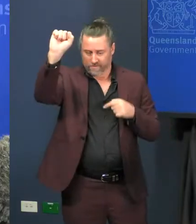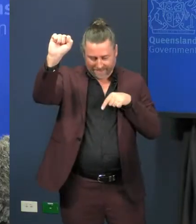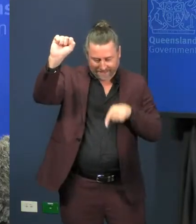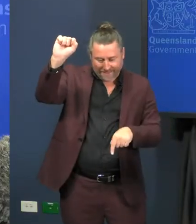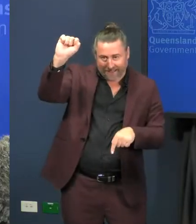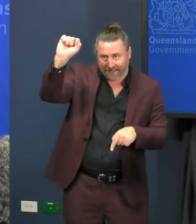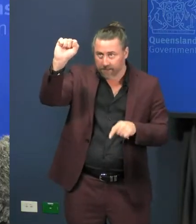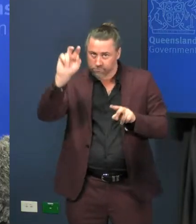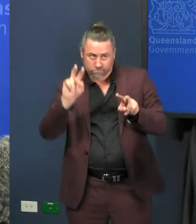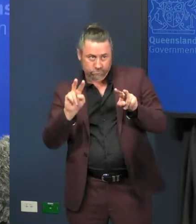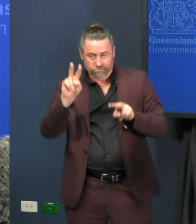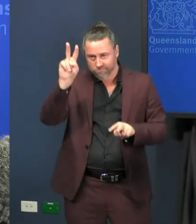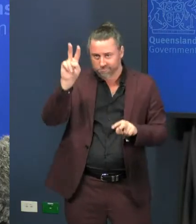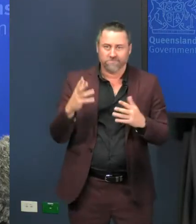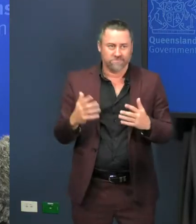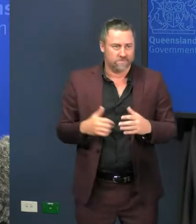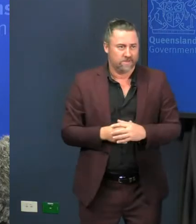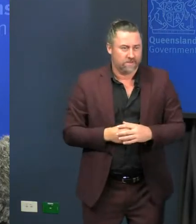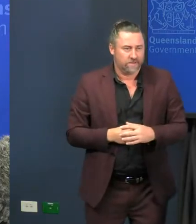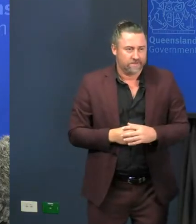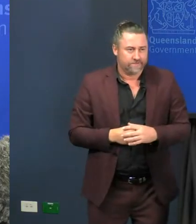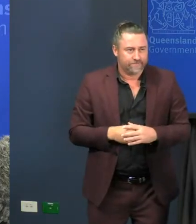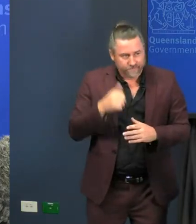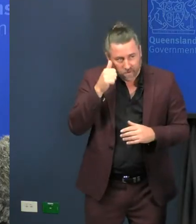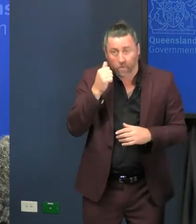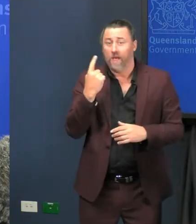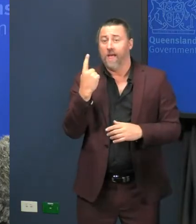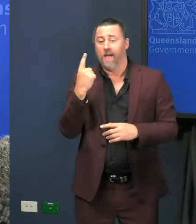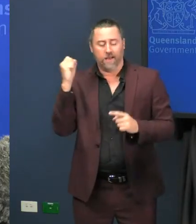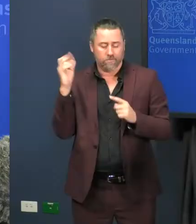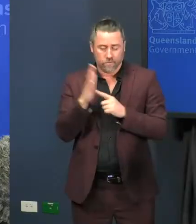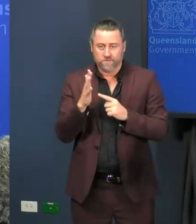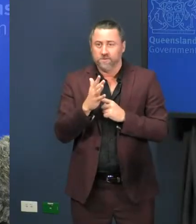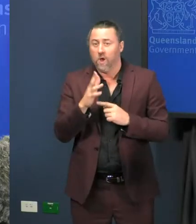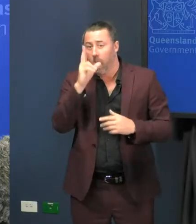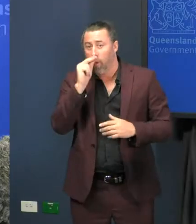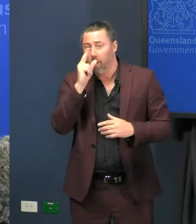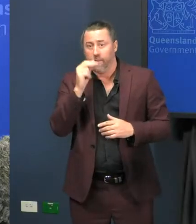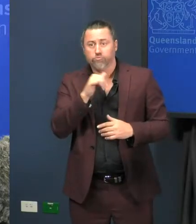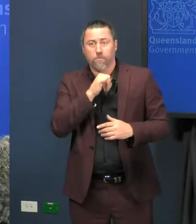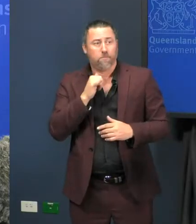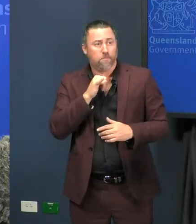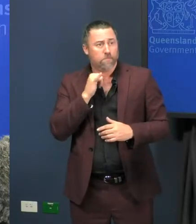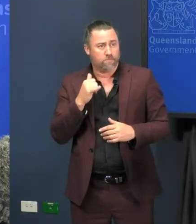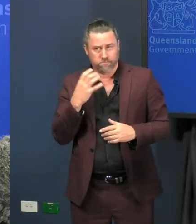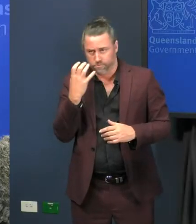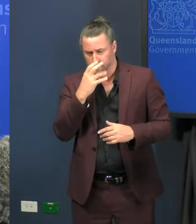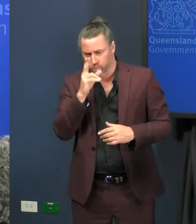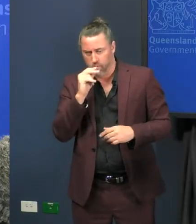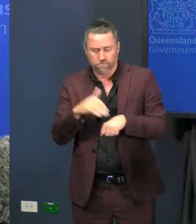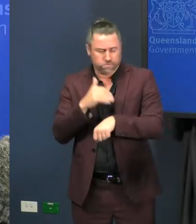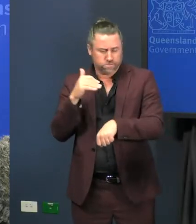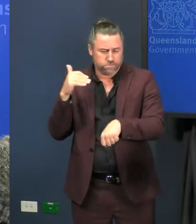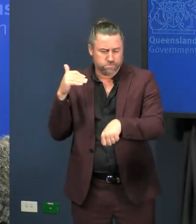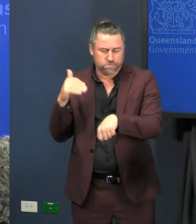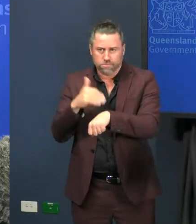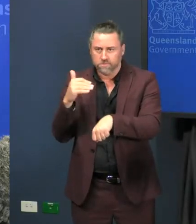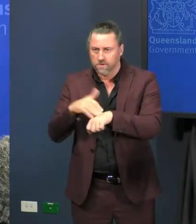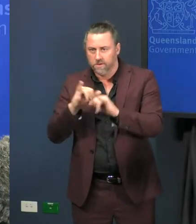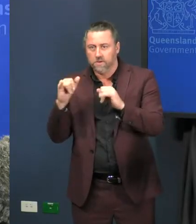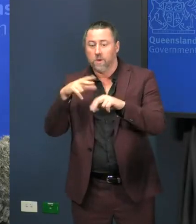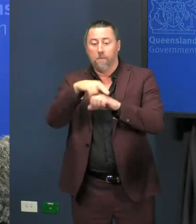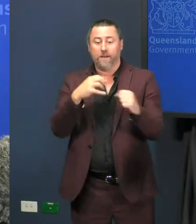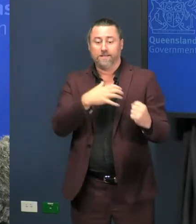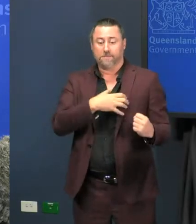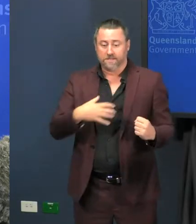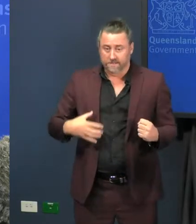And at the front of the queue is dealing with the youth crime crisis, and the Police Minister and the